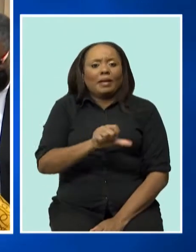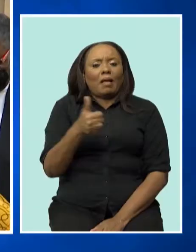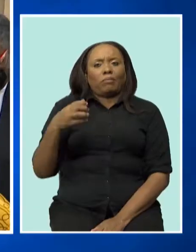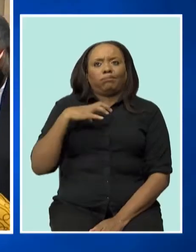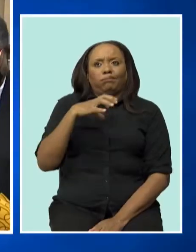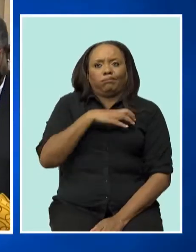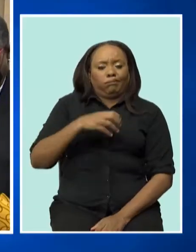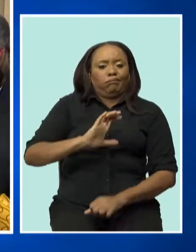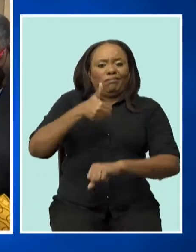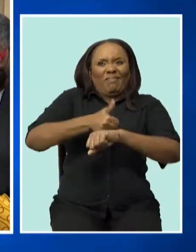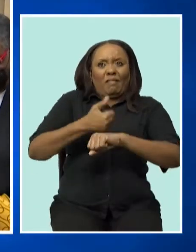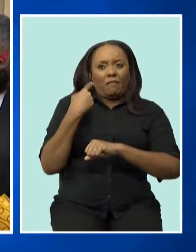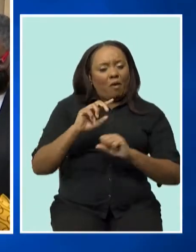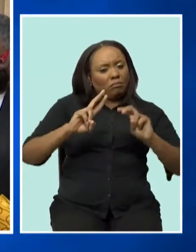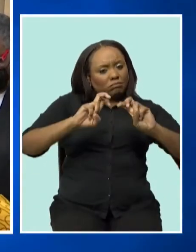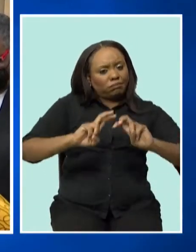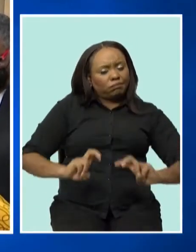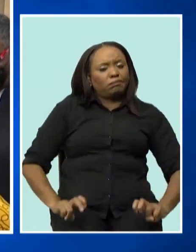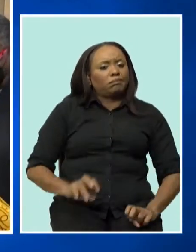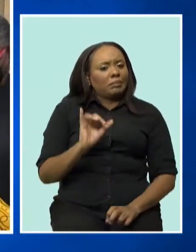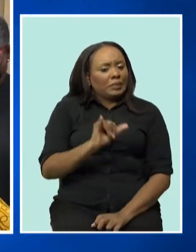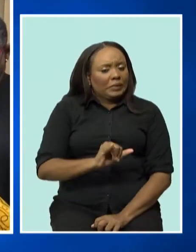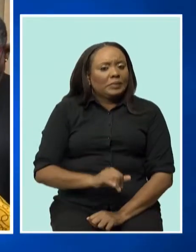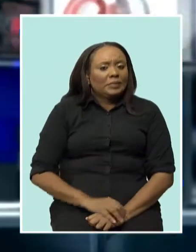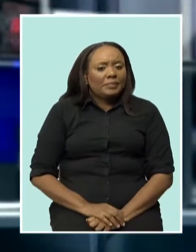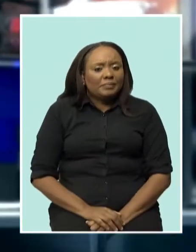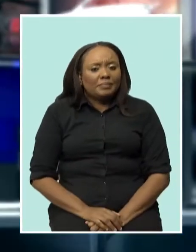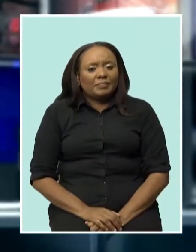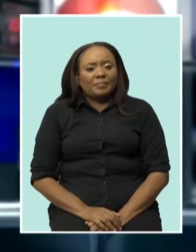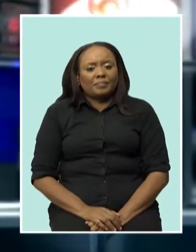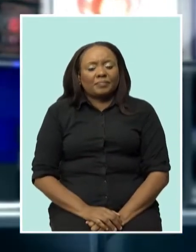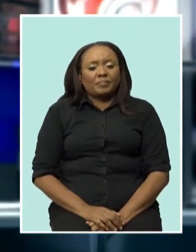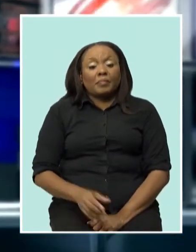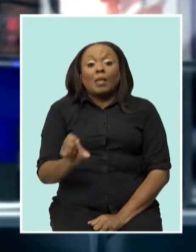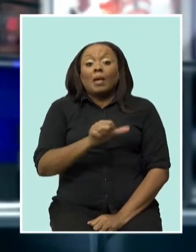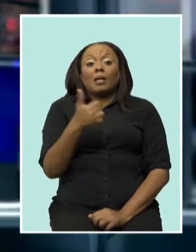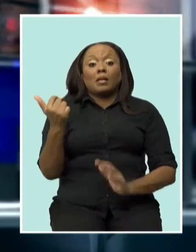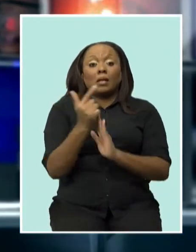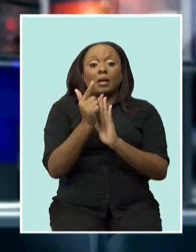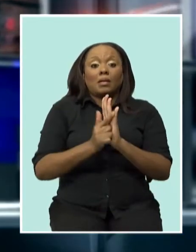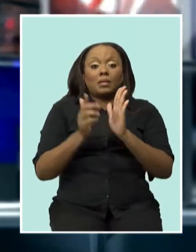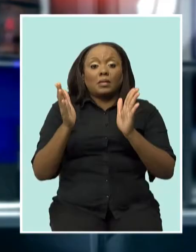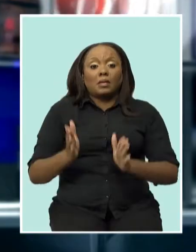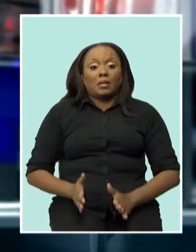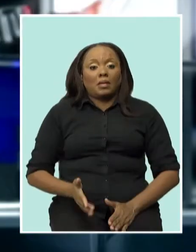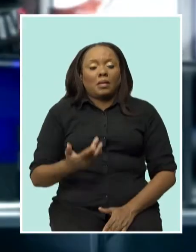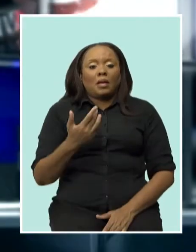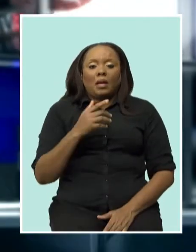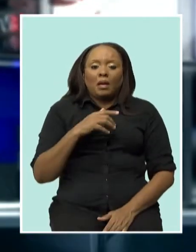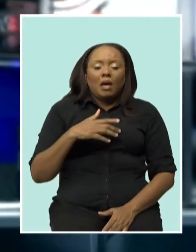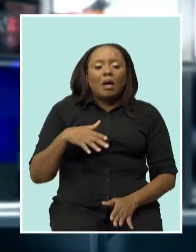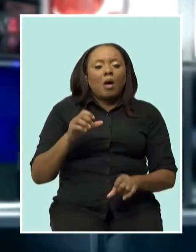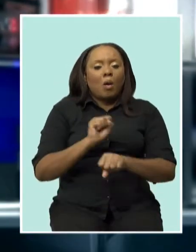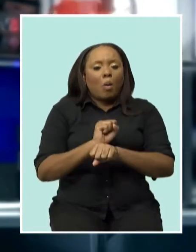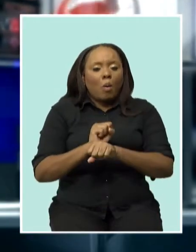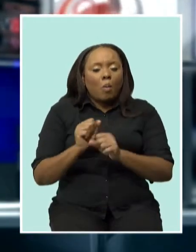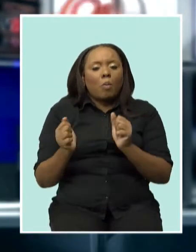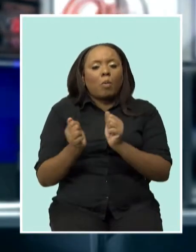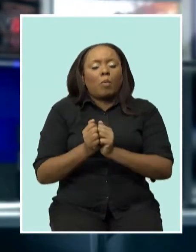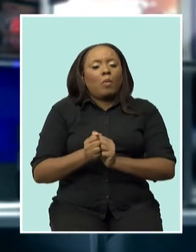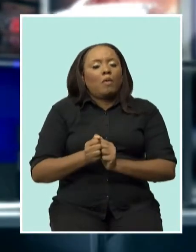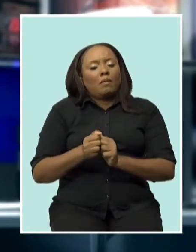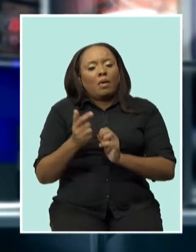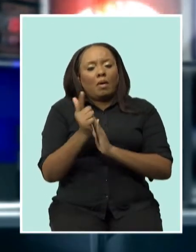to investigate matters of this kind. Another attorney, Marty Garnes, who practices with Pilgrim